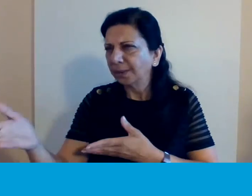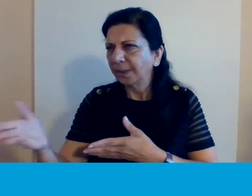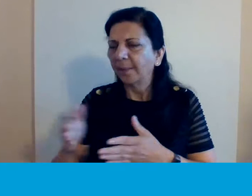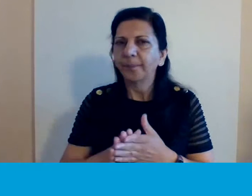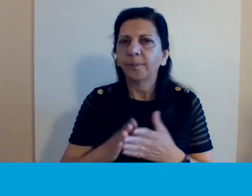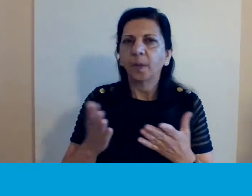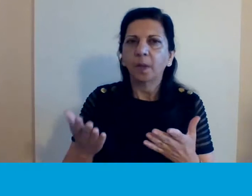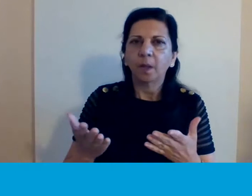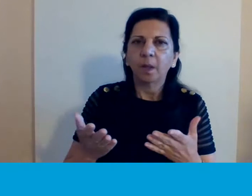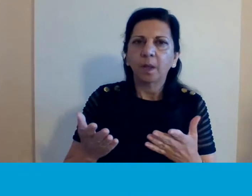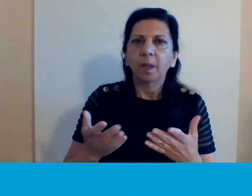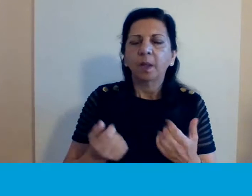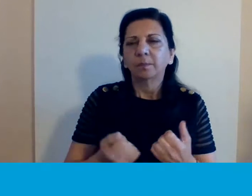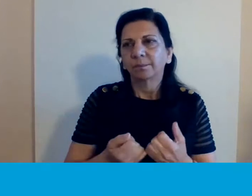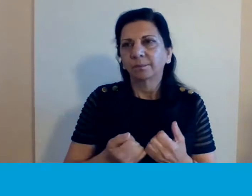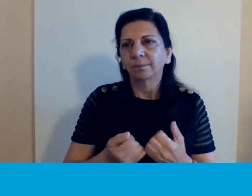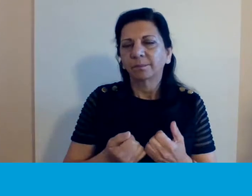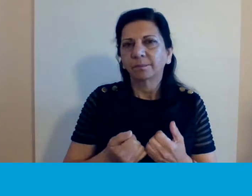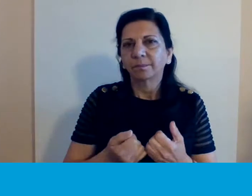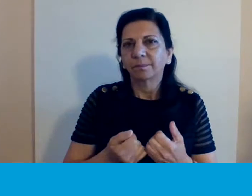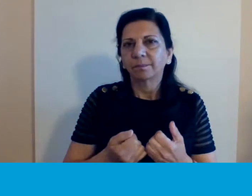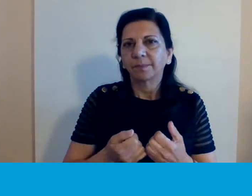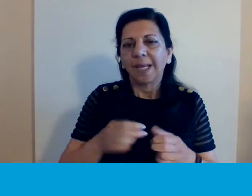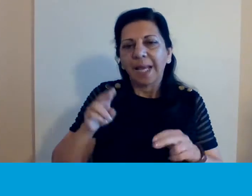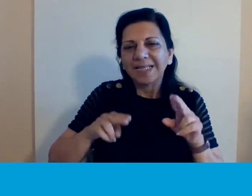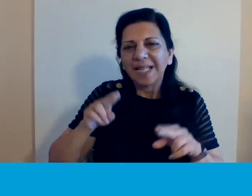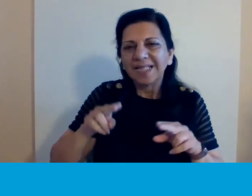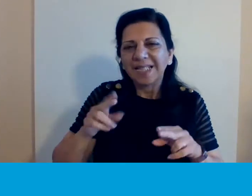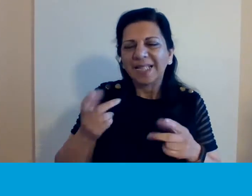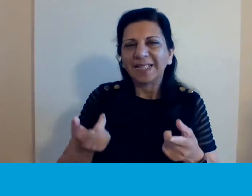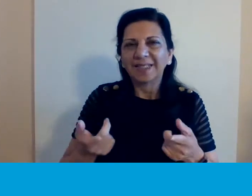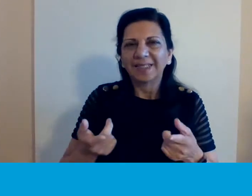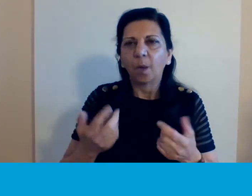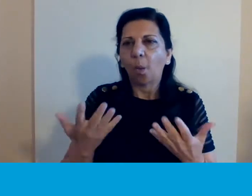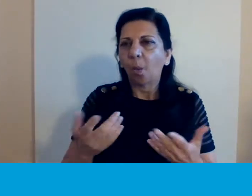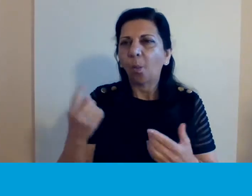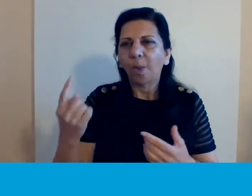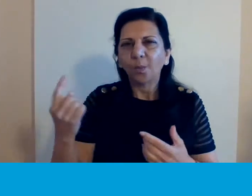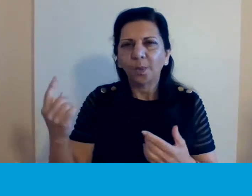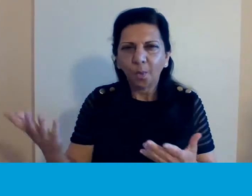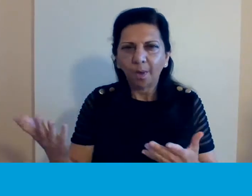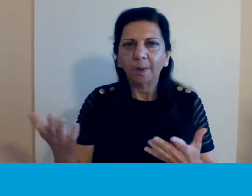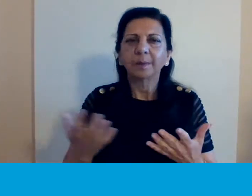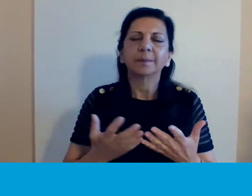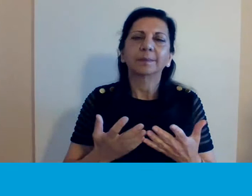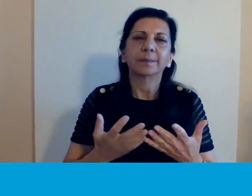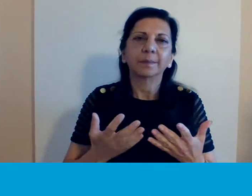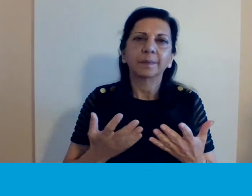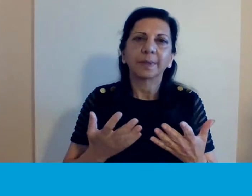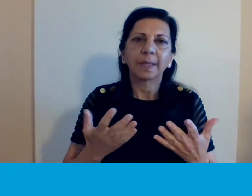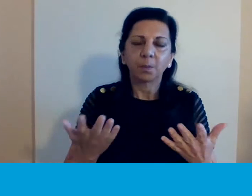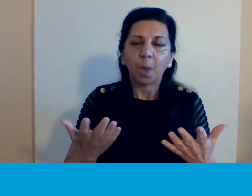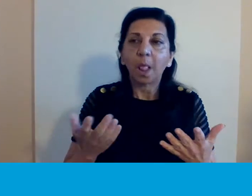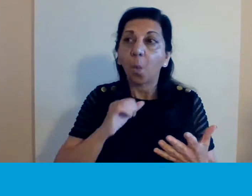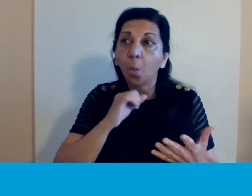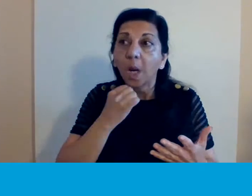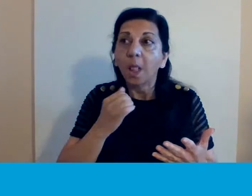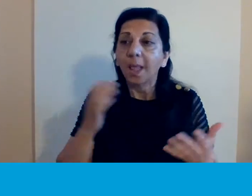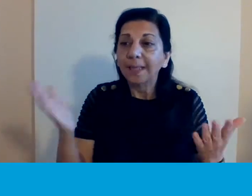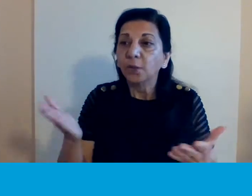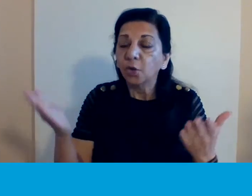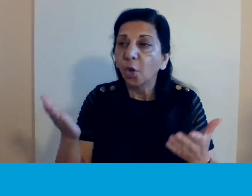First or 111. It's got different names. And it's going to be, well, once it's rolled out, it's going to encourage people